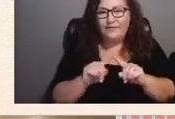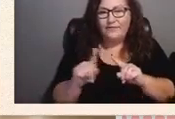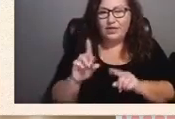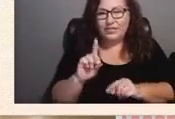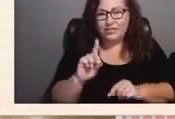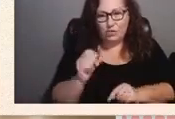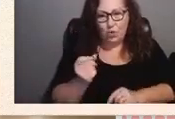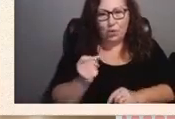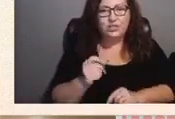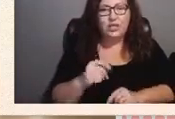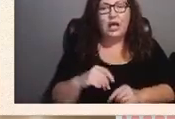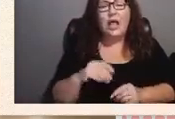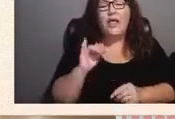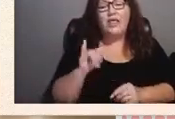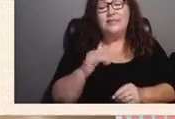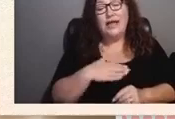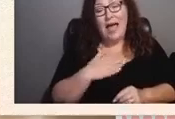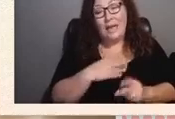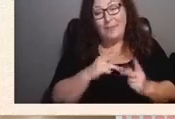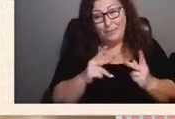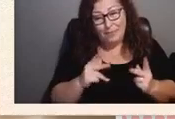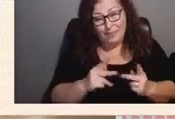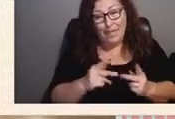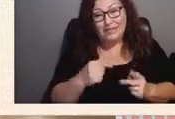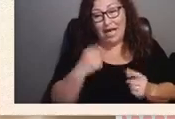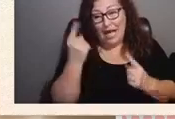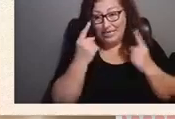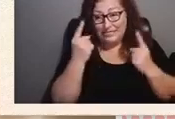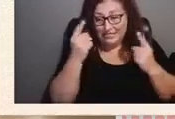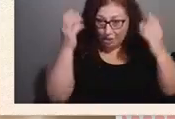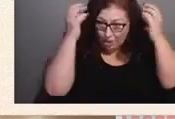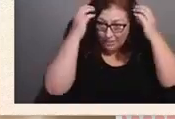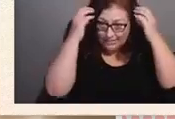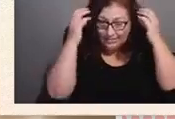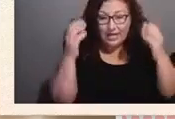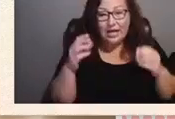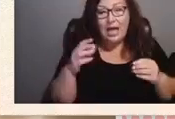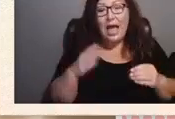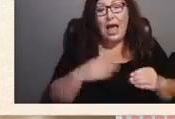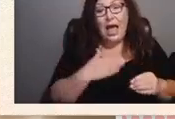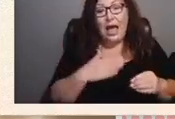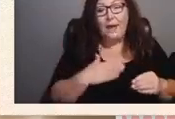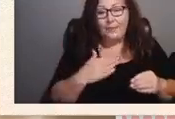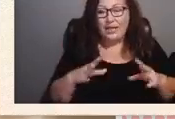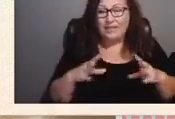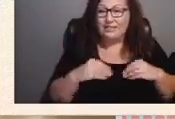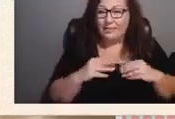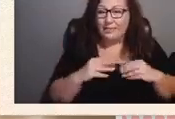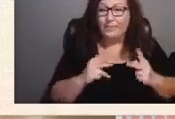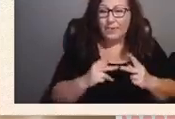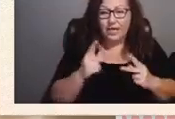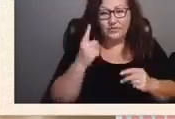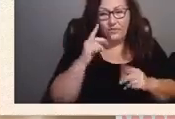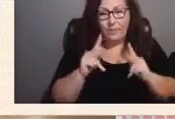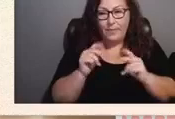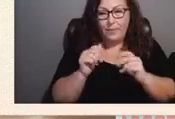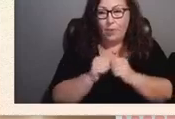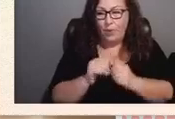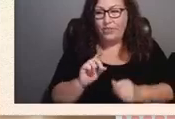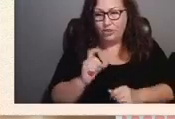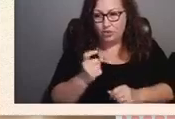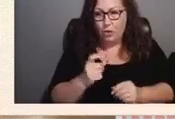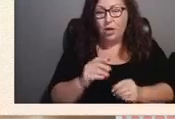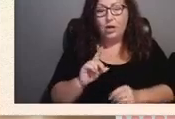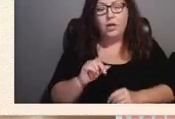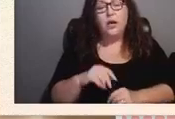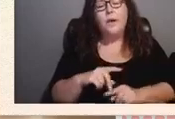place I can consider Disney a happy, accepting place for people with disorders, but you still get people who may not